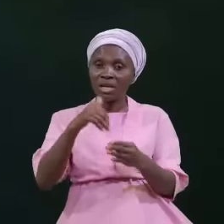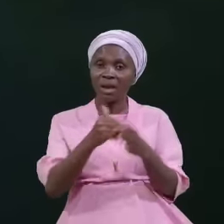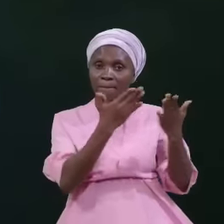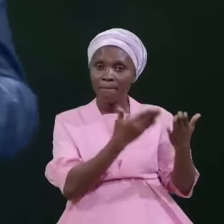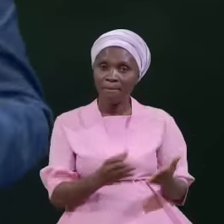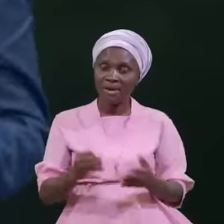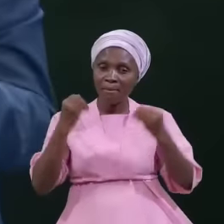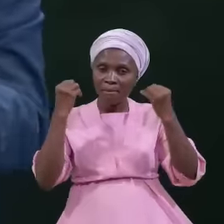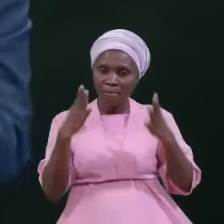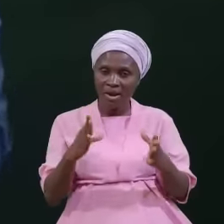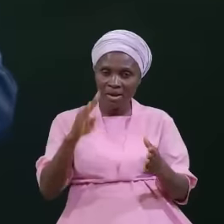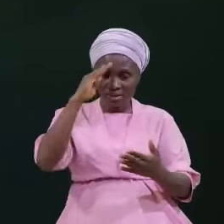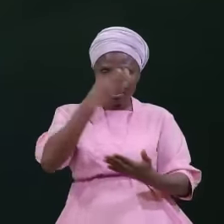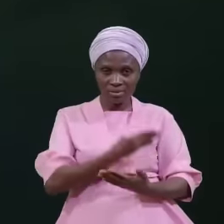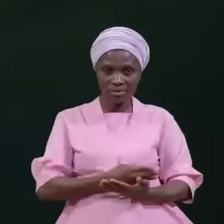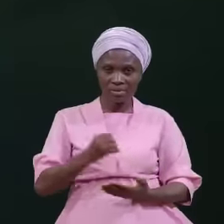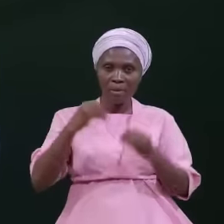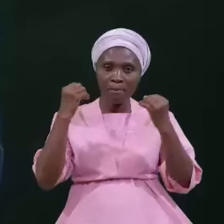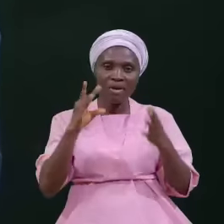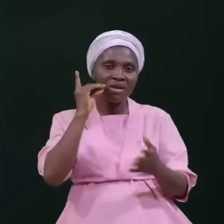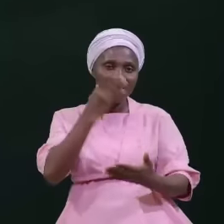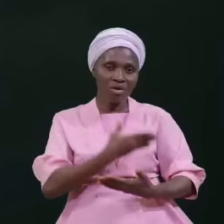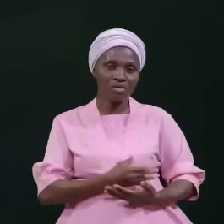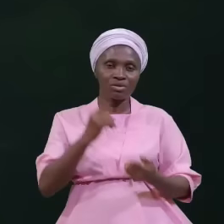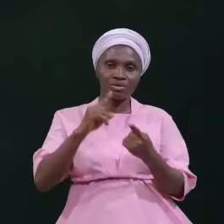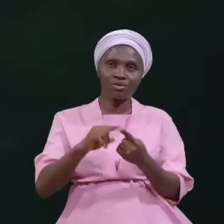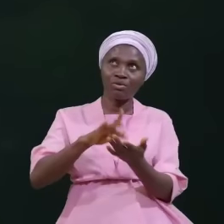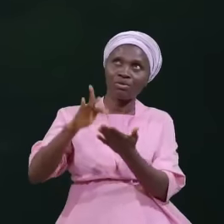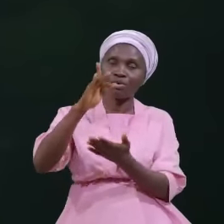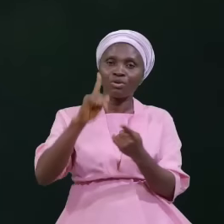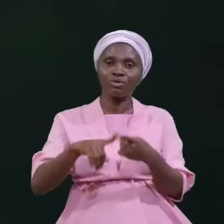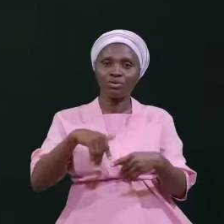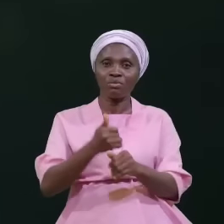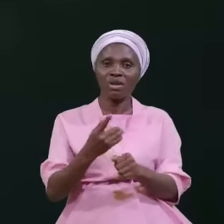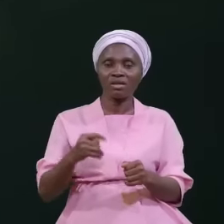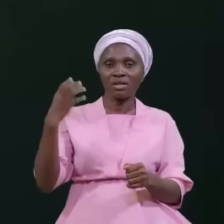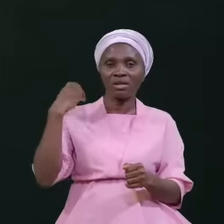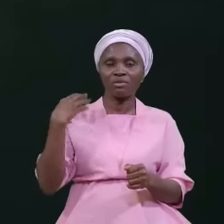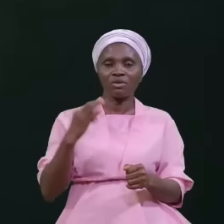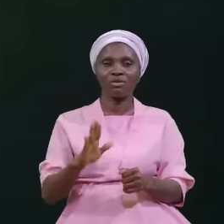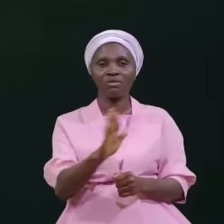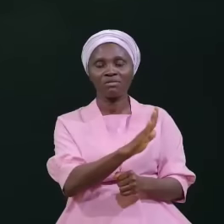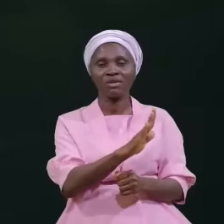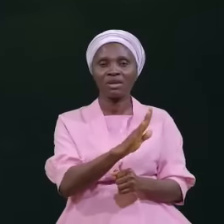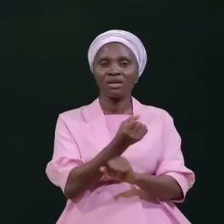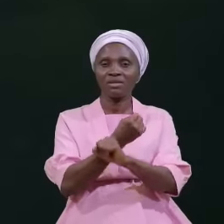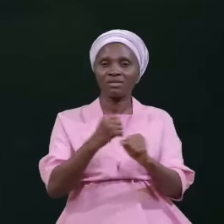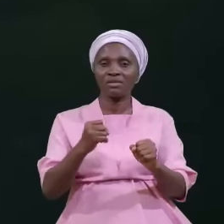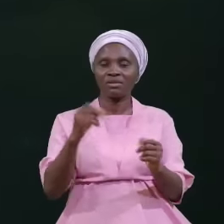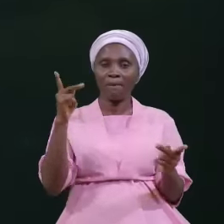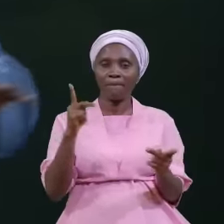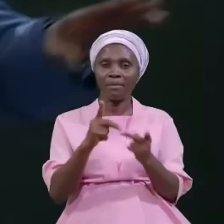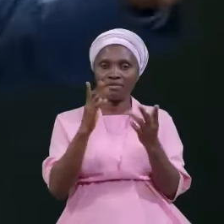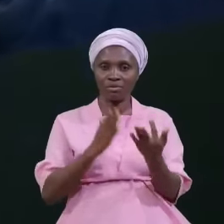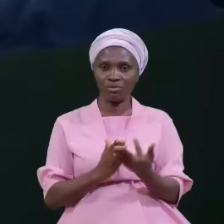unto glory, to make the captain of their salvation perfect through sufferings. To